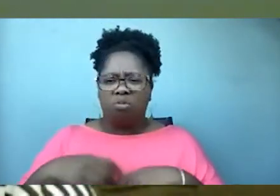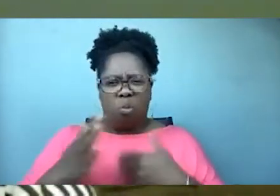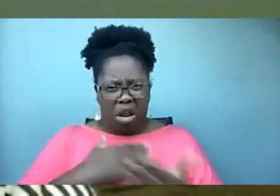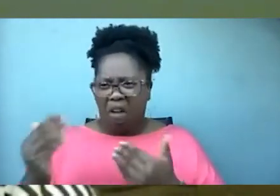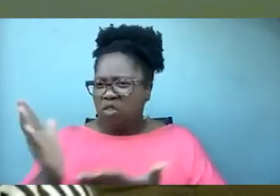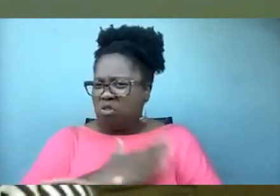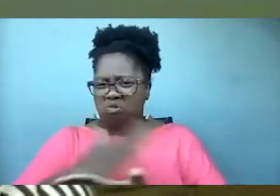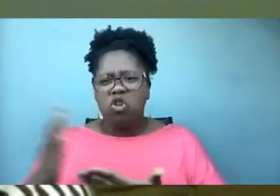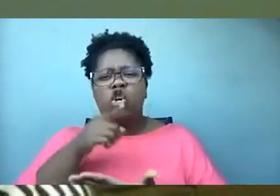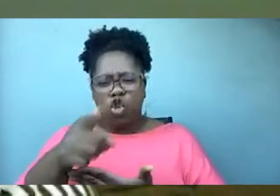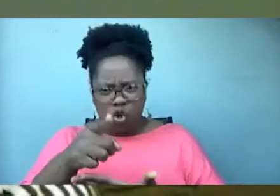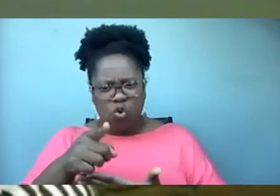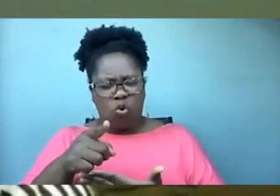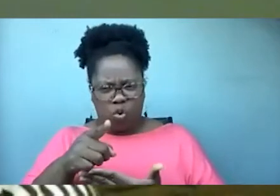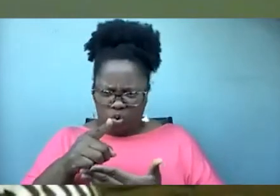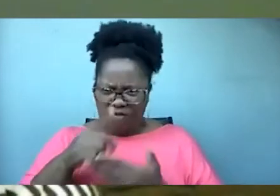about